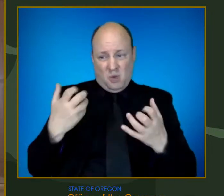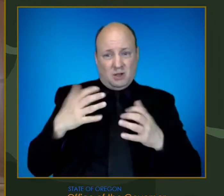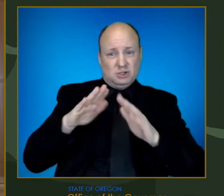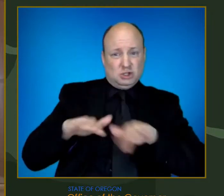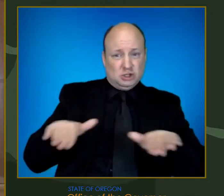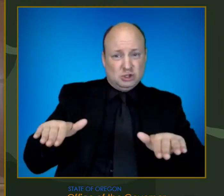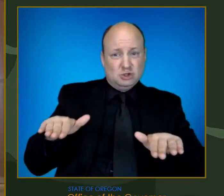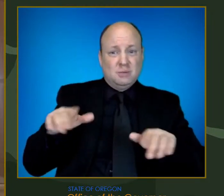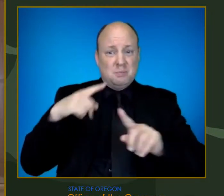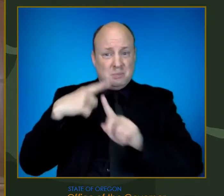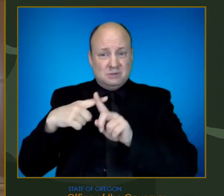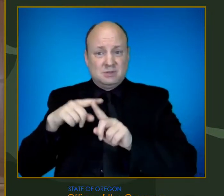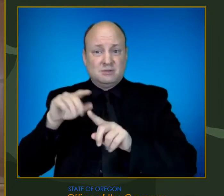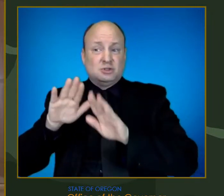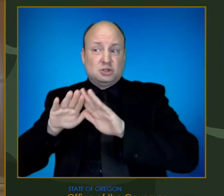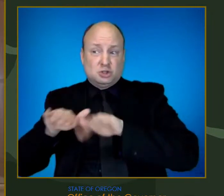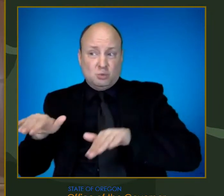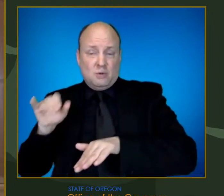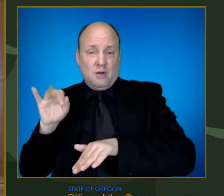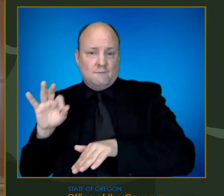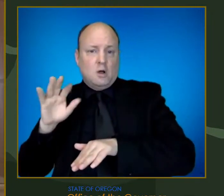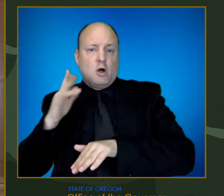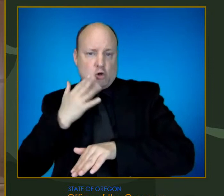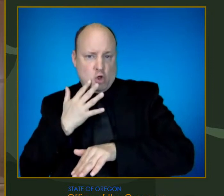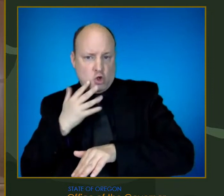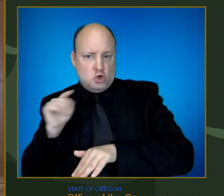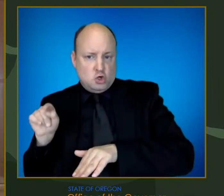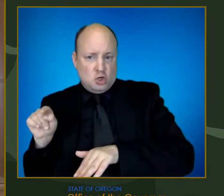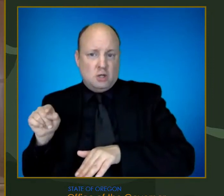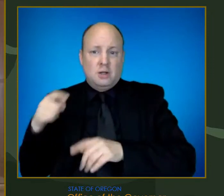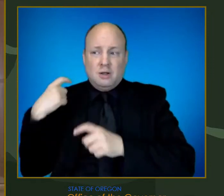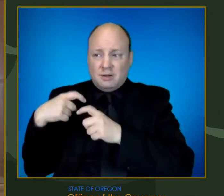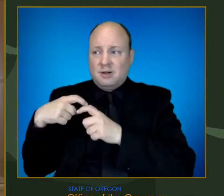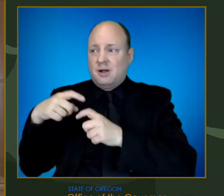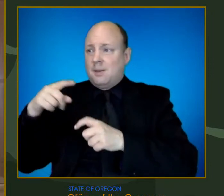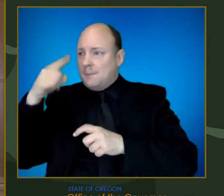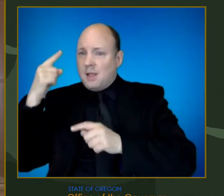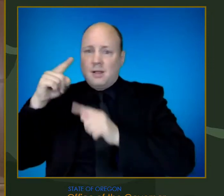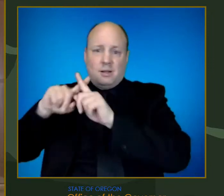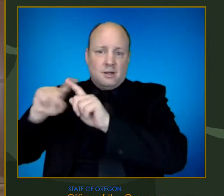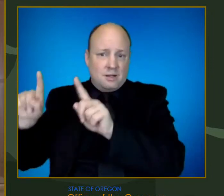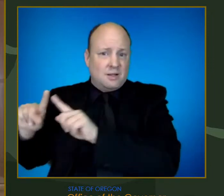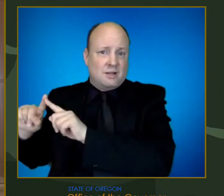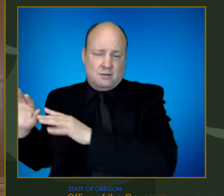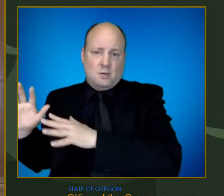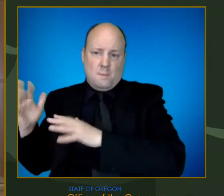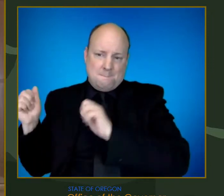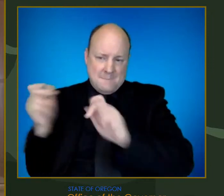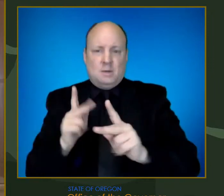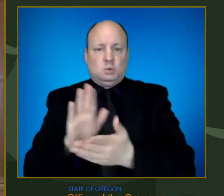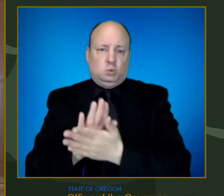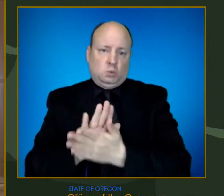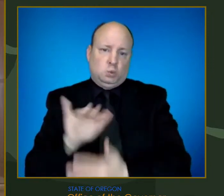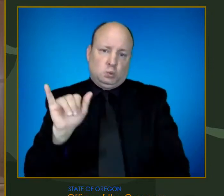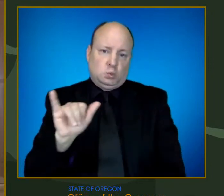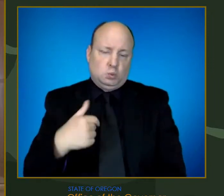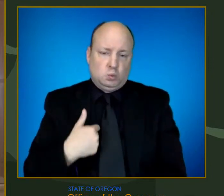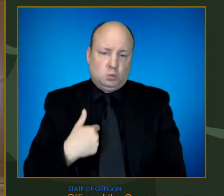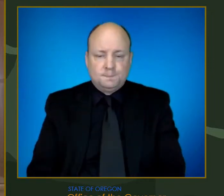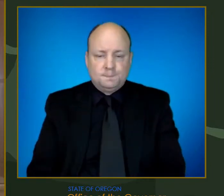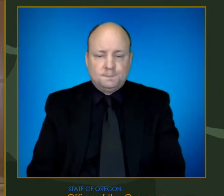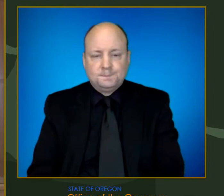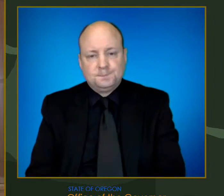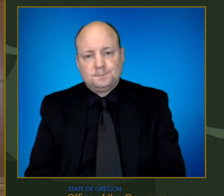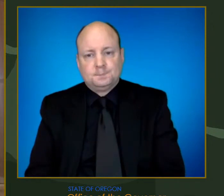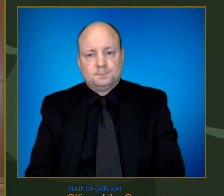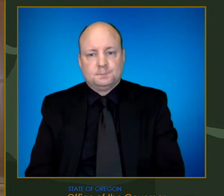color, back into the classroom as quickly as possible. I have a follow-up question, and this one's for